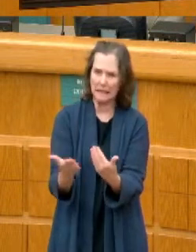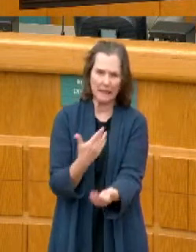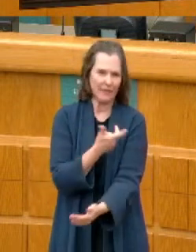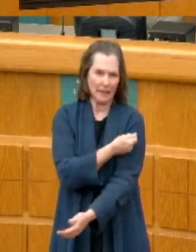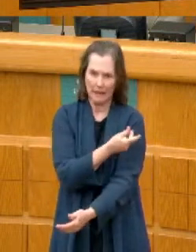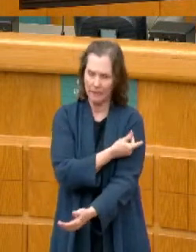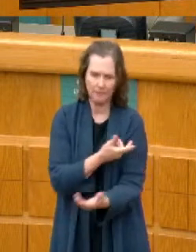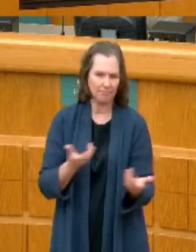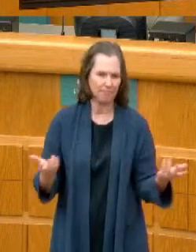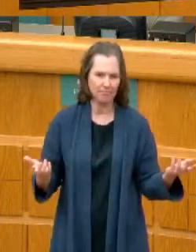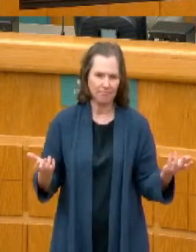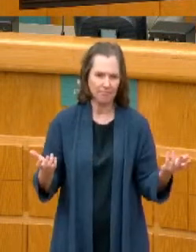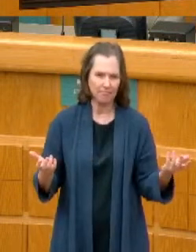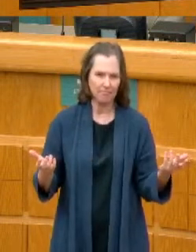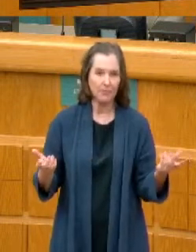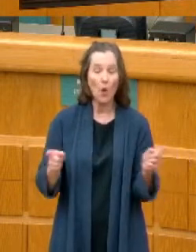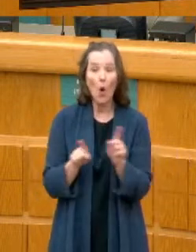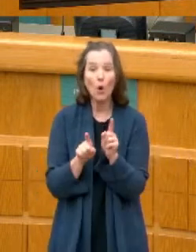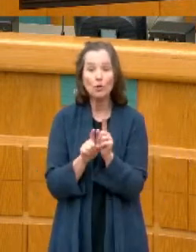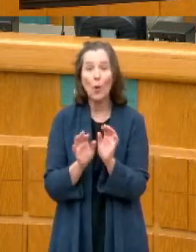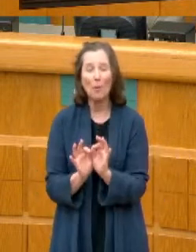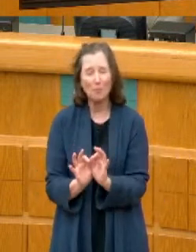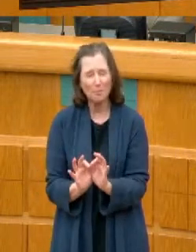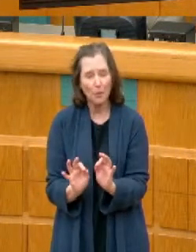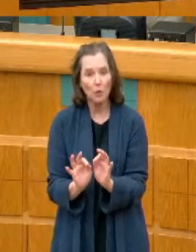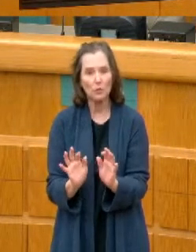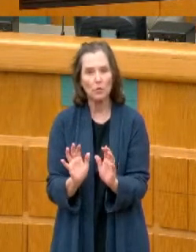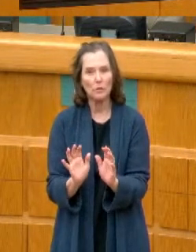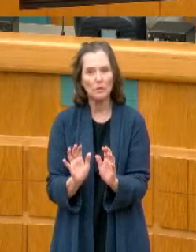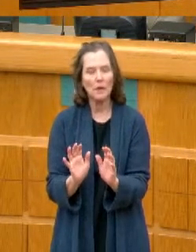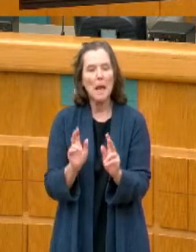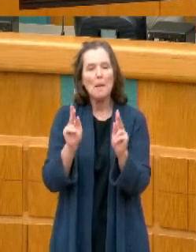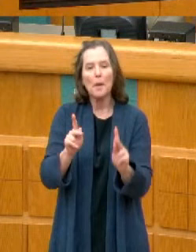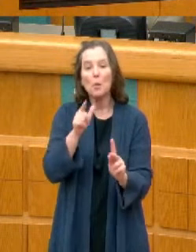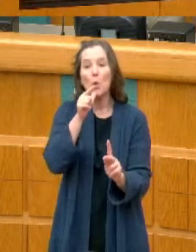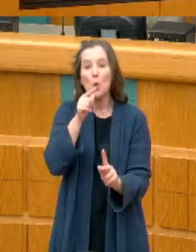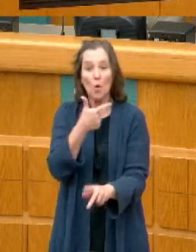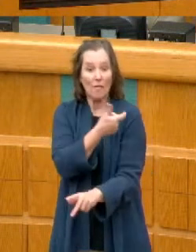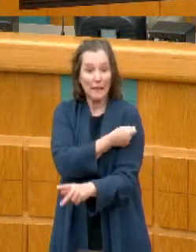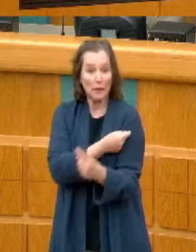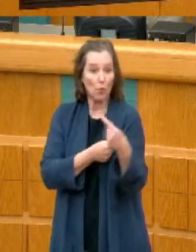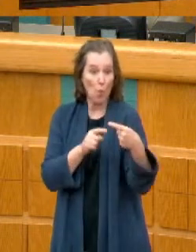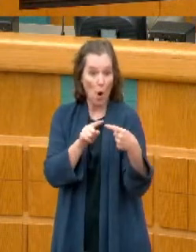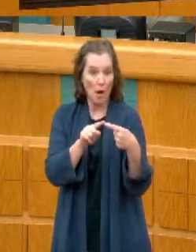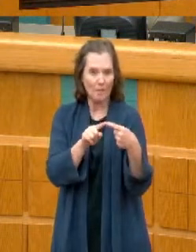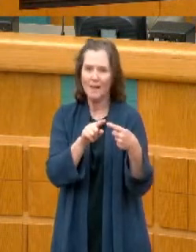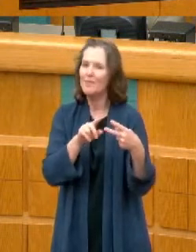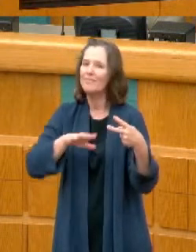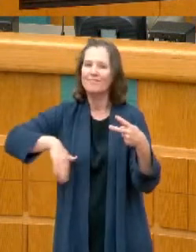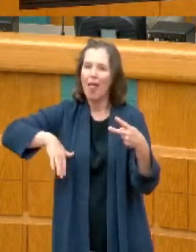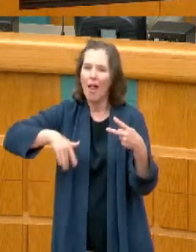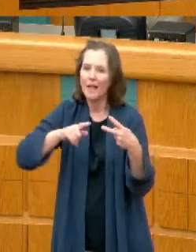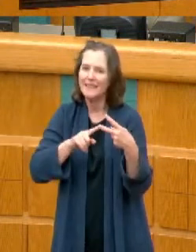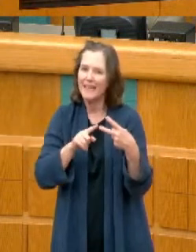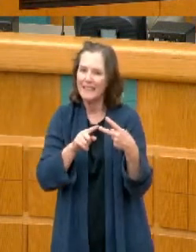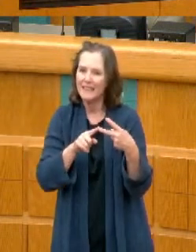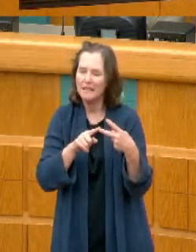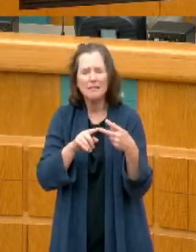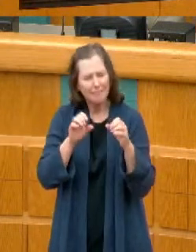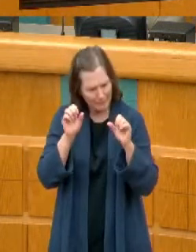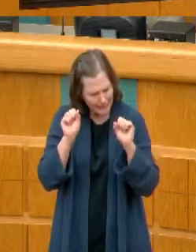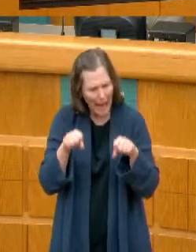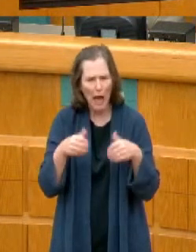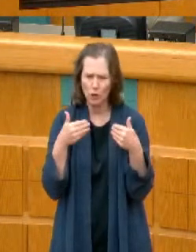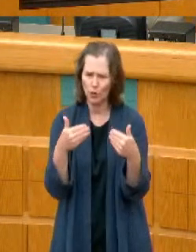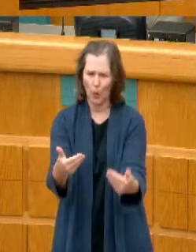to remind those who have received their first dose and not received their second dose that it's not too late to receive